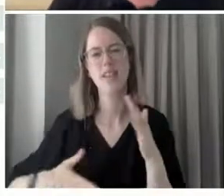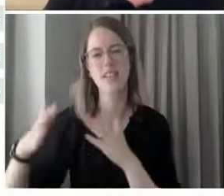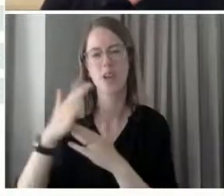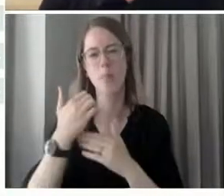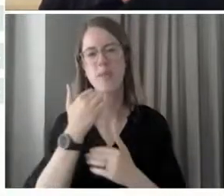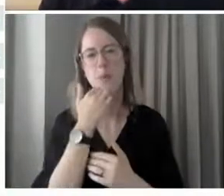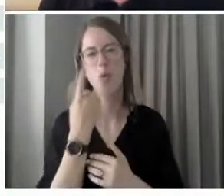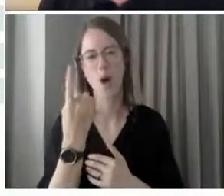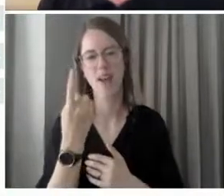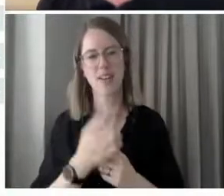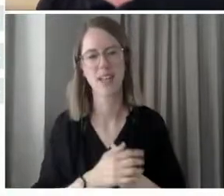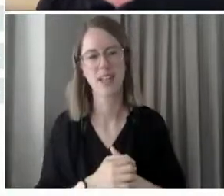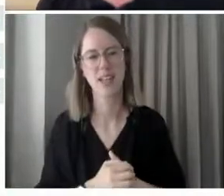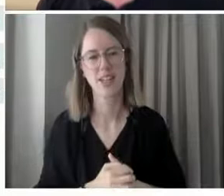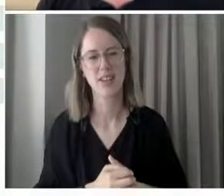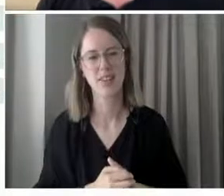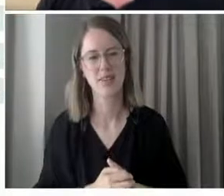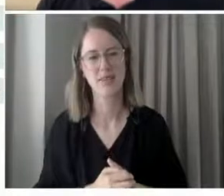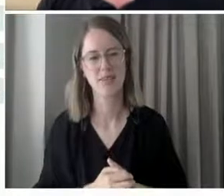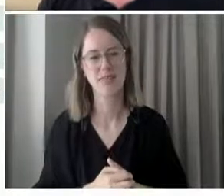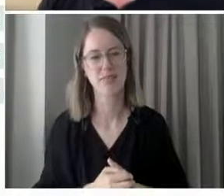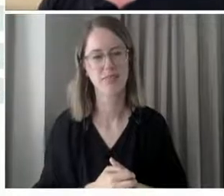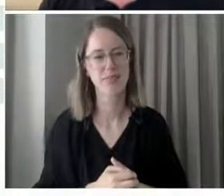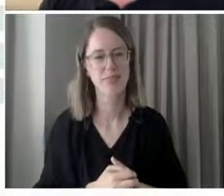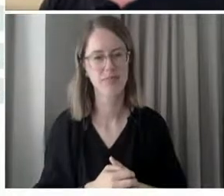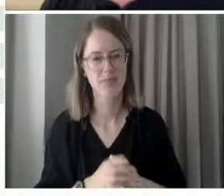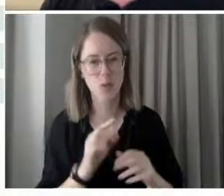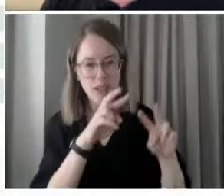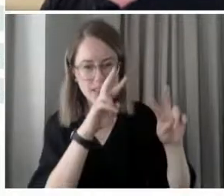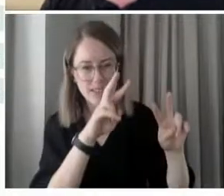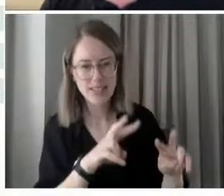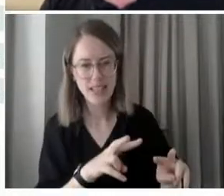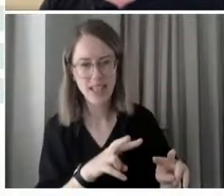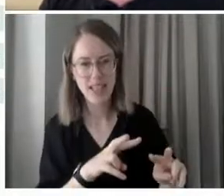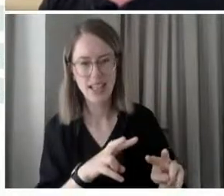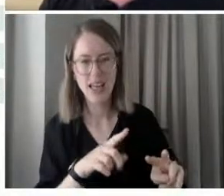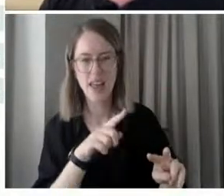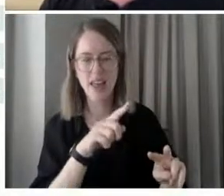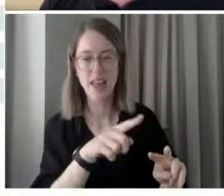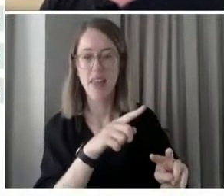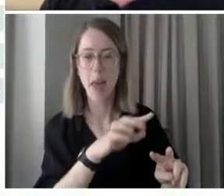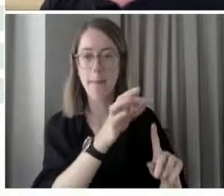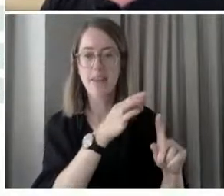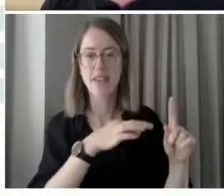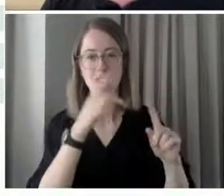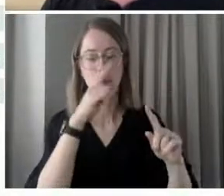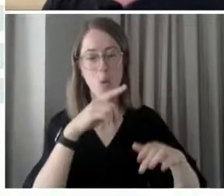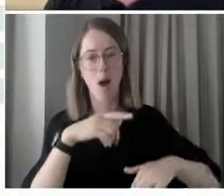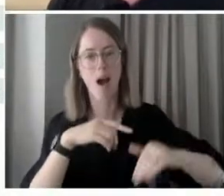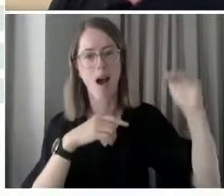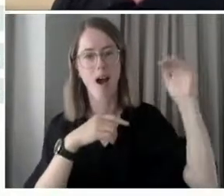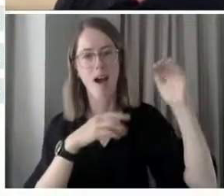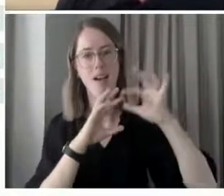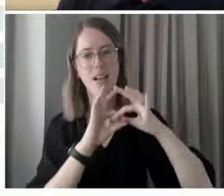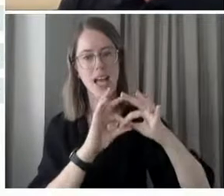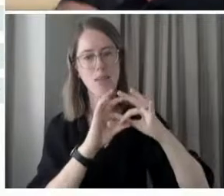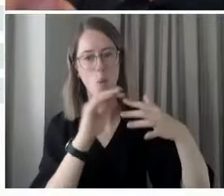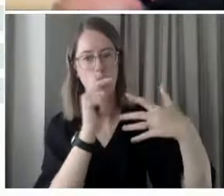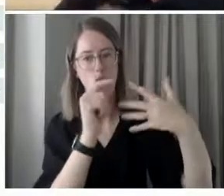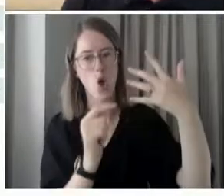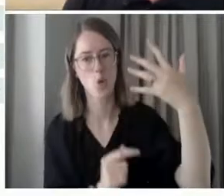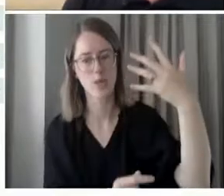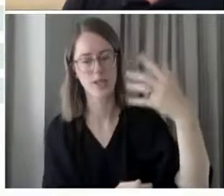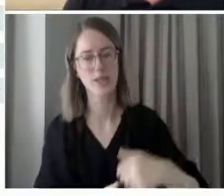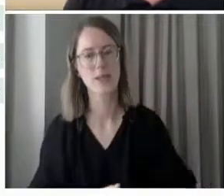in every slide. But again, on the right hand side, you can see by how much more. So you know, it's and even